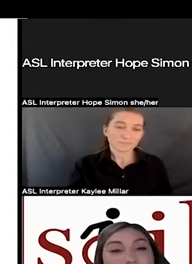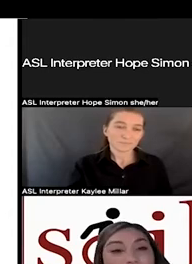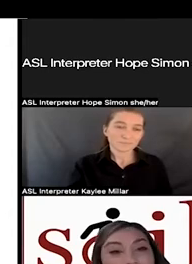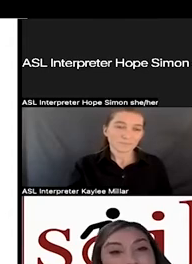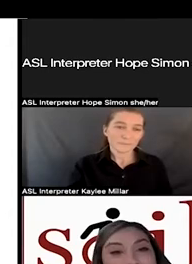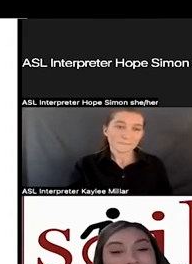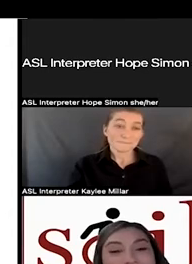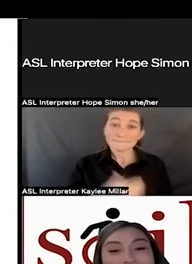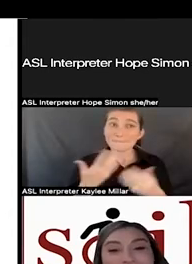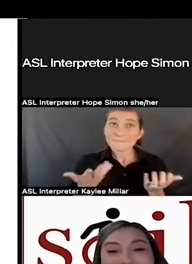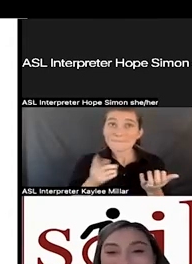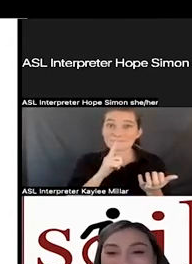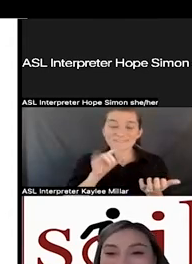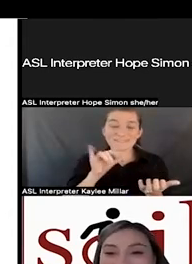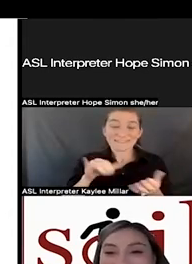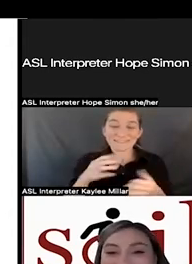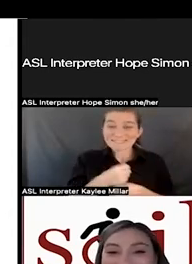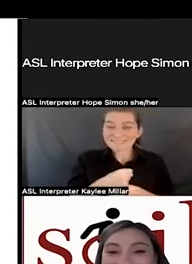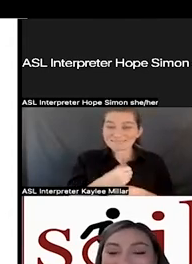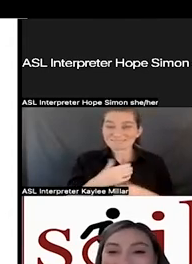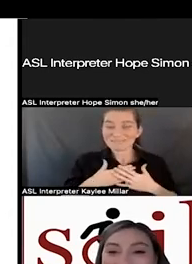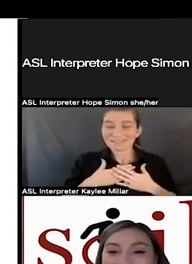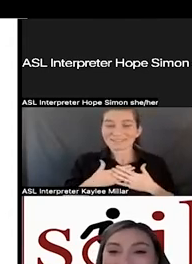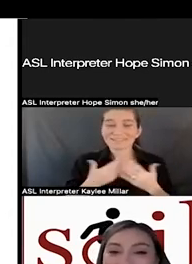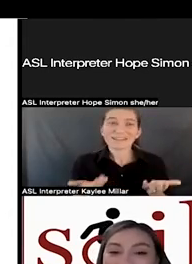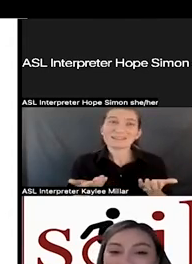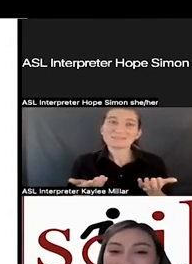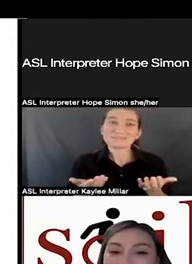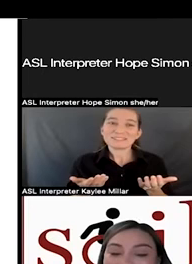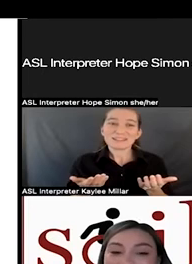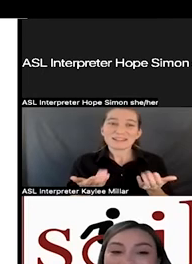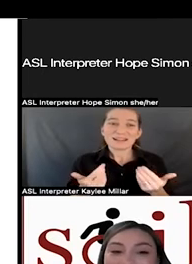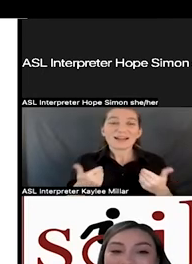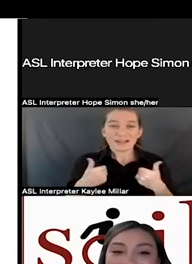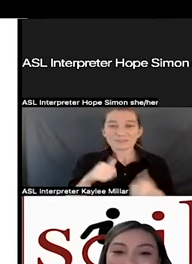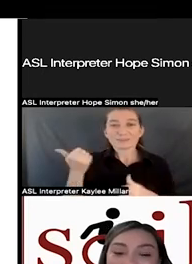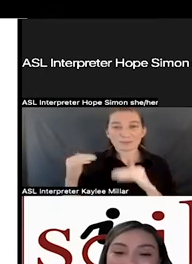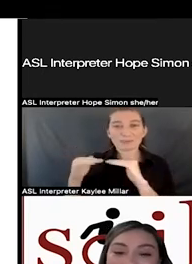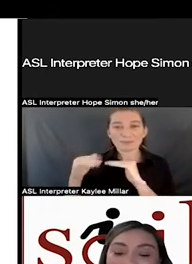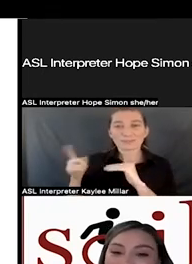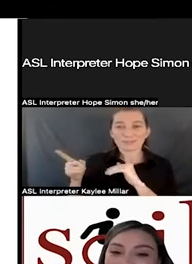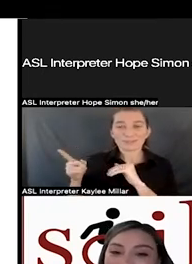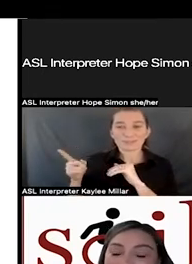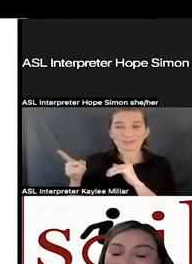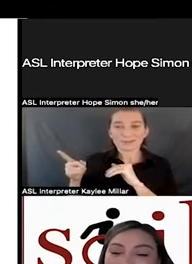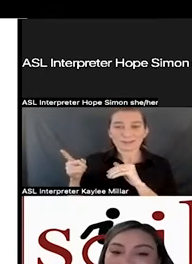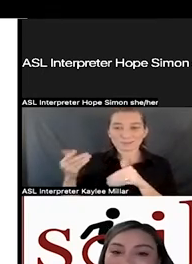That's pretty much it as far as my presentation. I did have another colleague that has joined us as